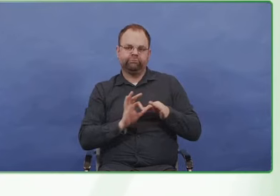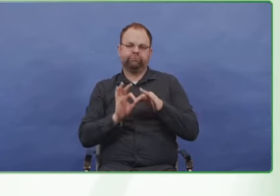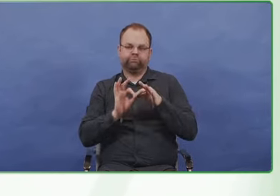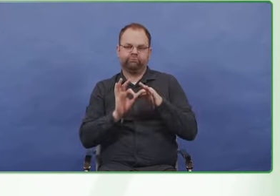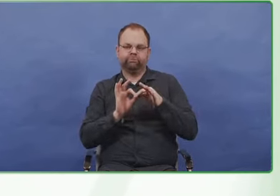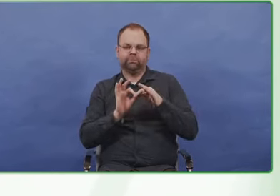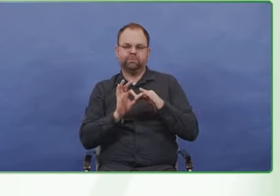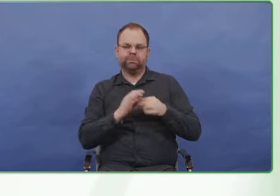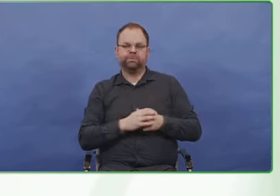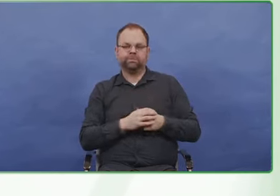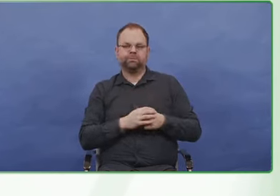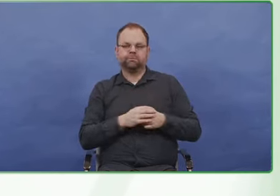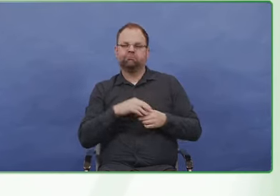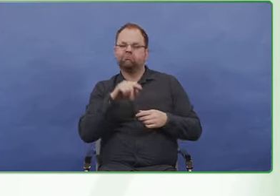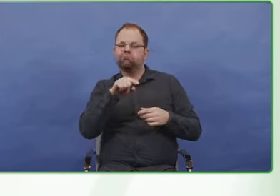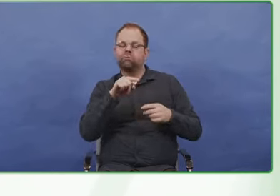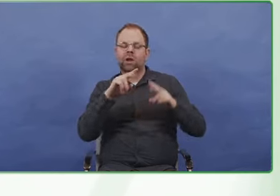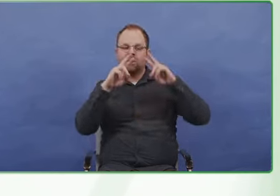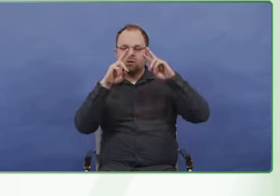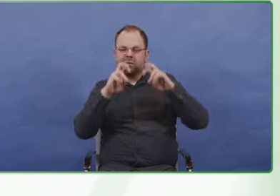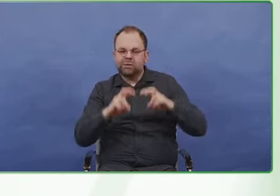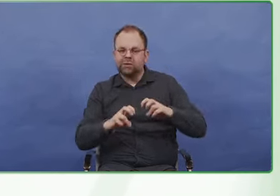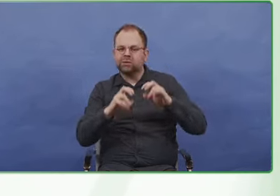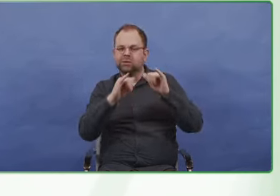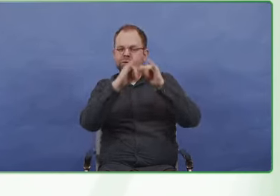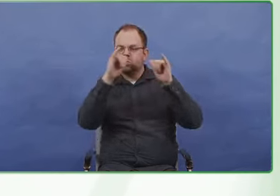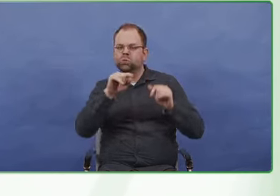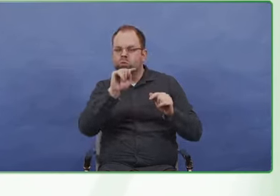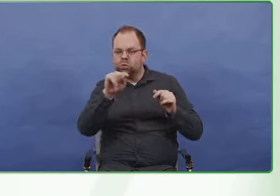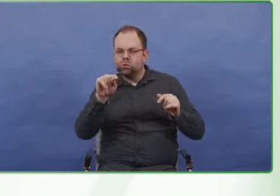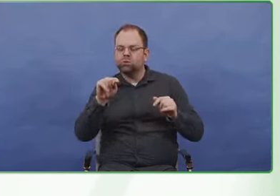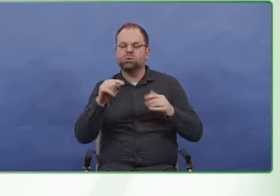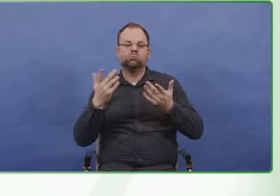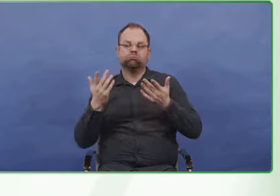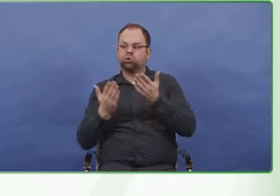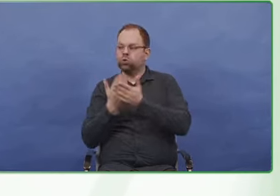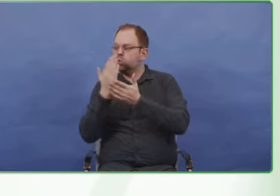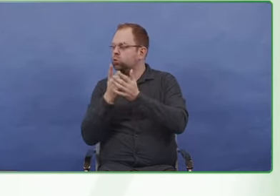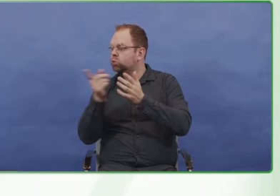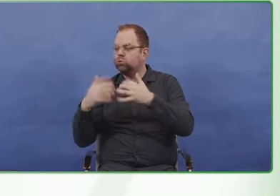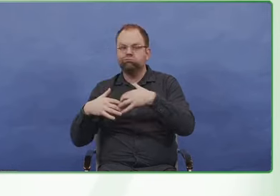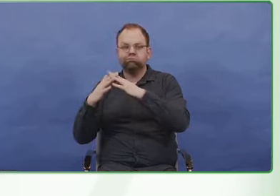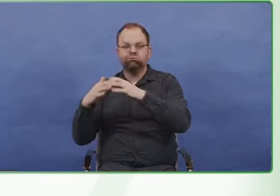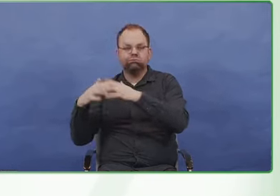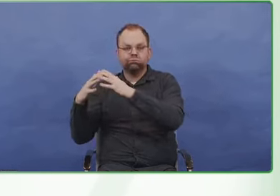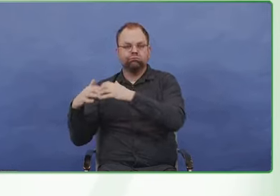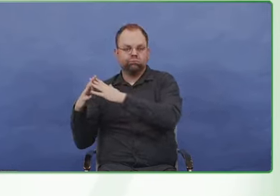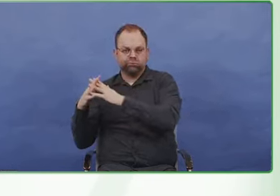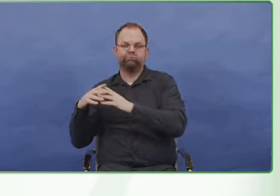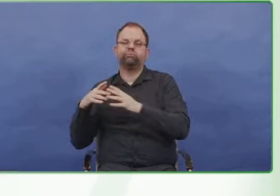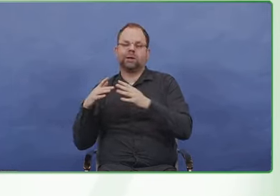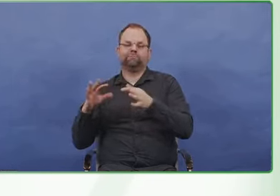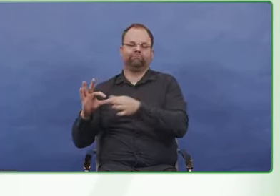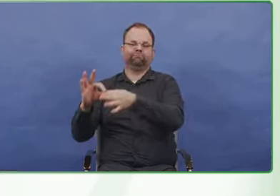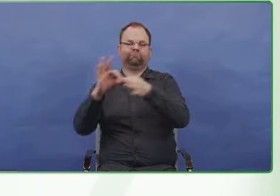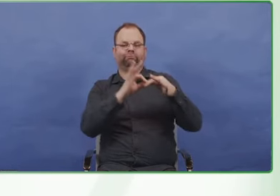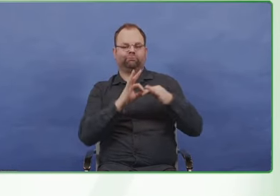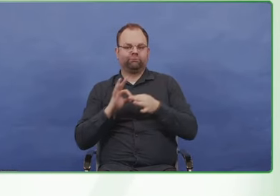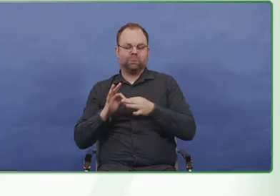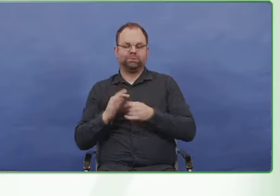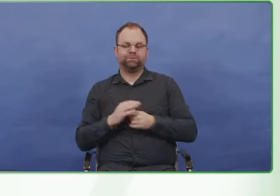market-oriented approach, focusing on four P's, that is, that they are product,